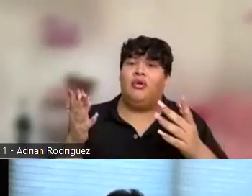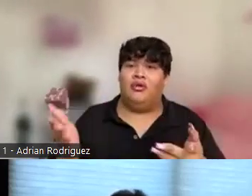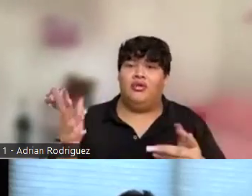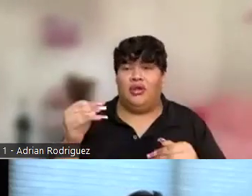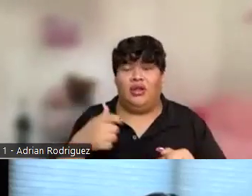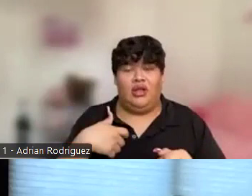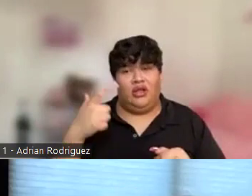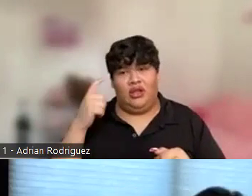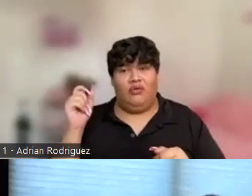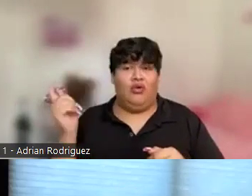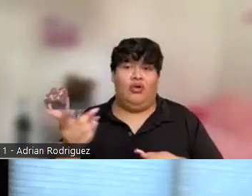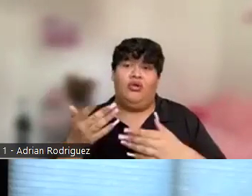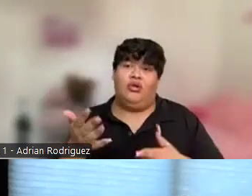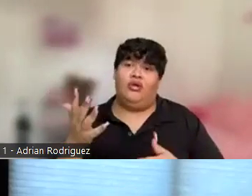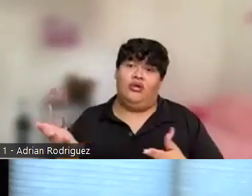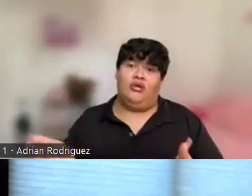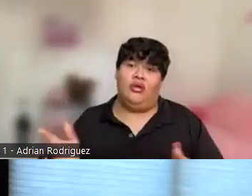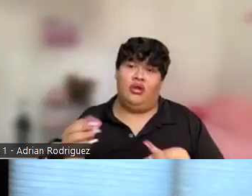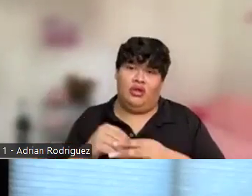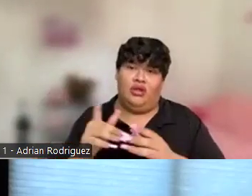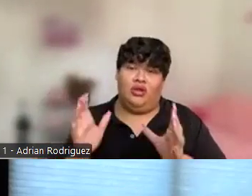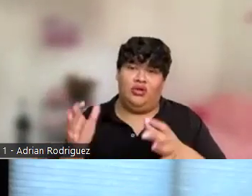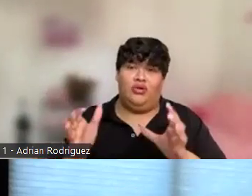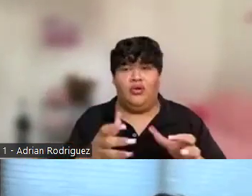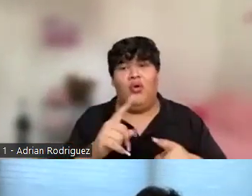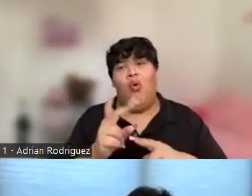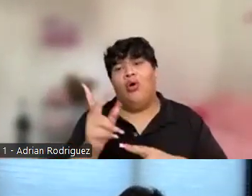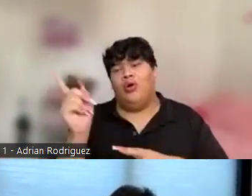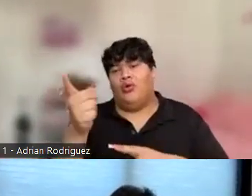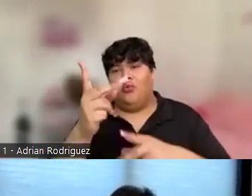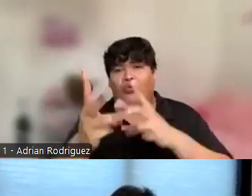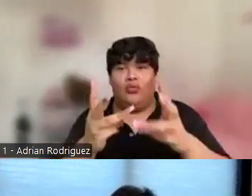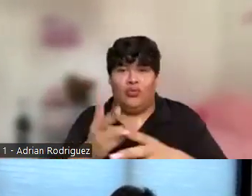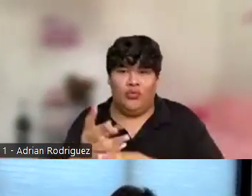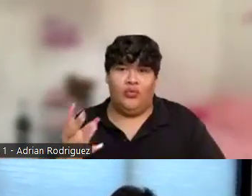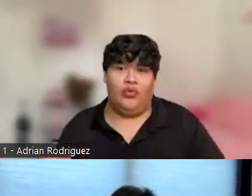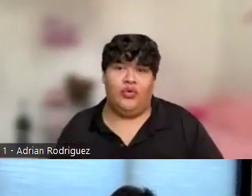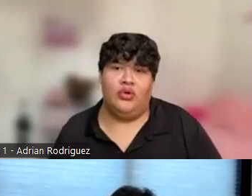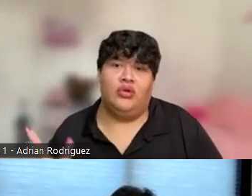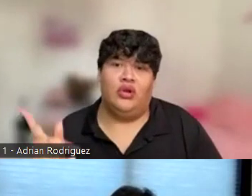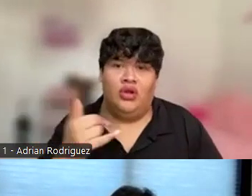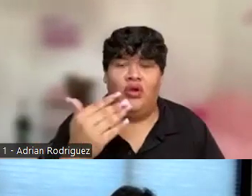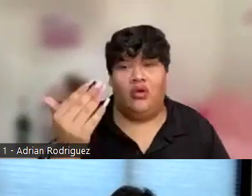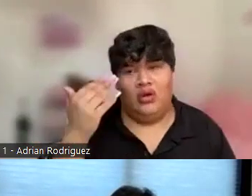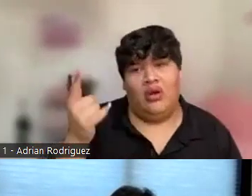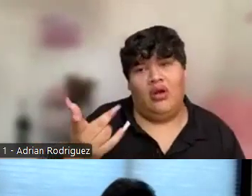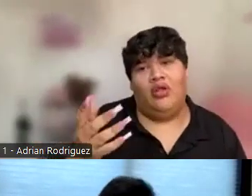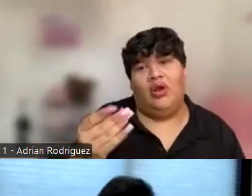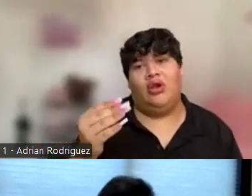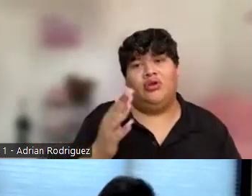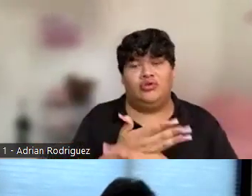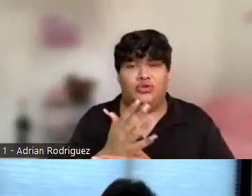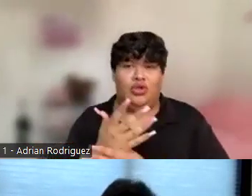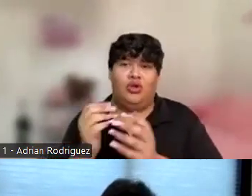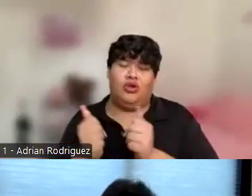of us here in the committee or the public attendees know that they are out there and share them to all